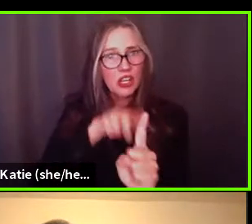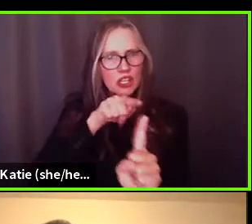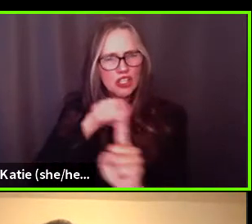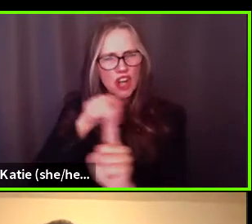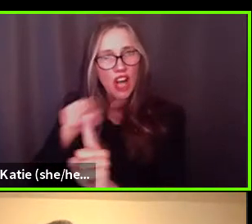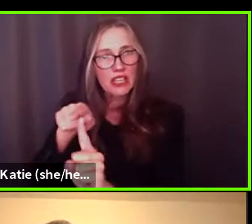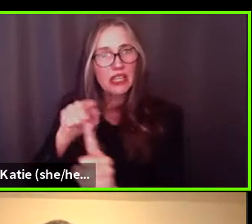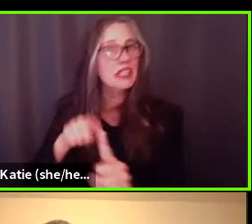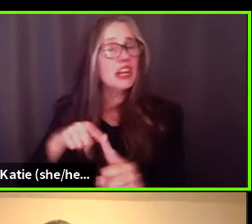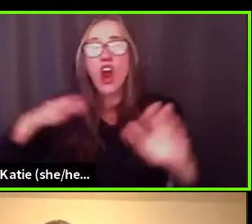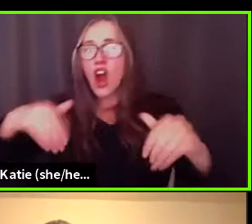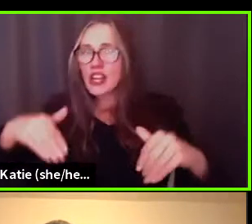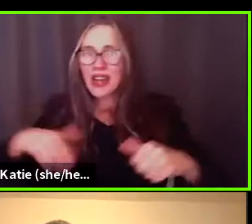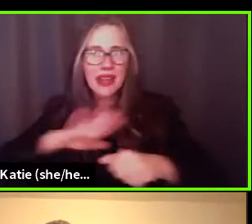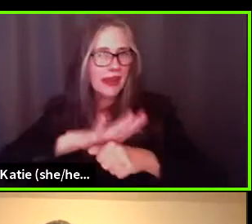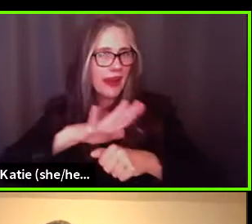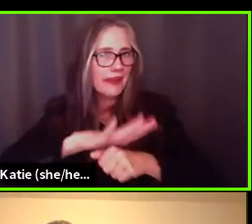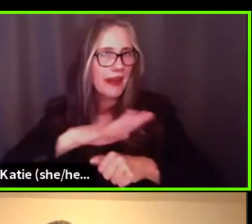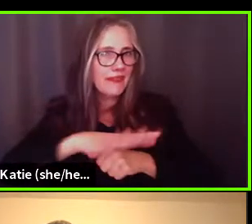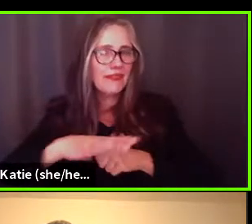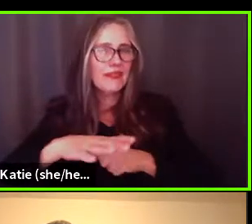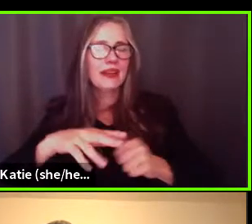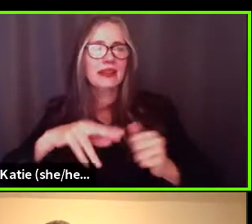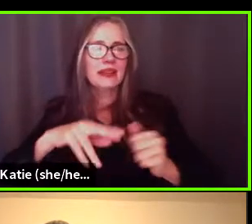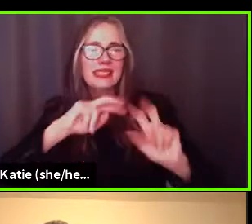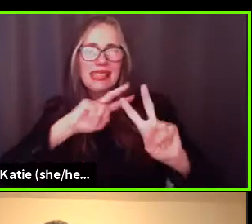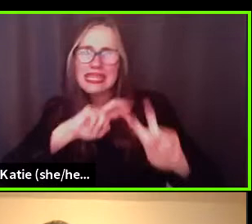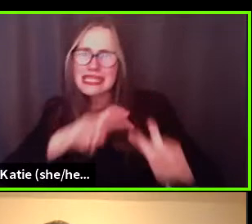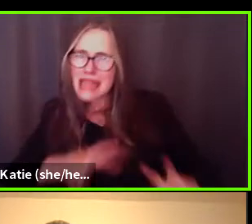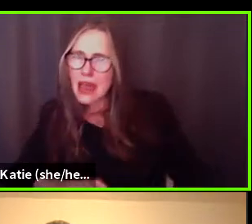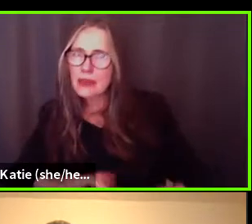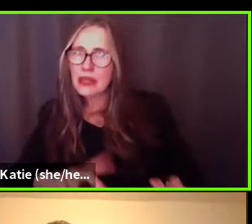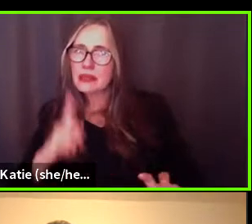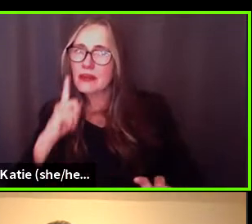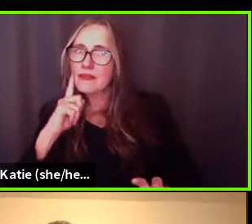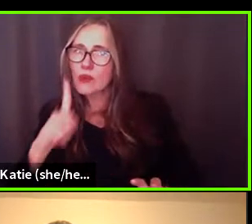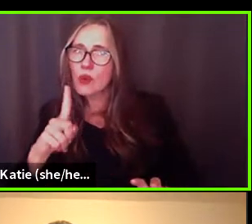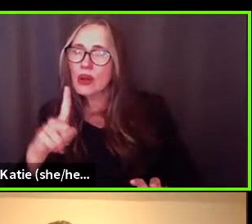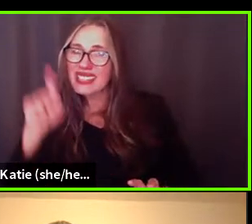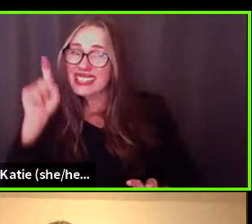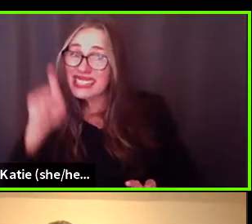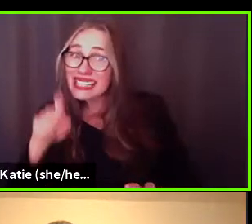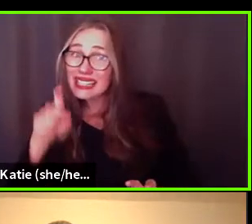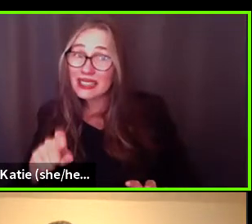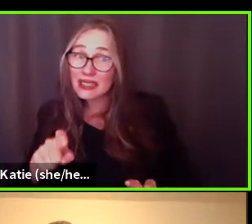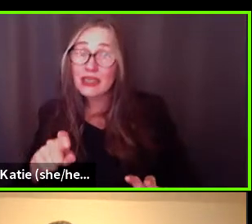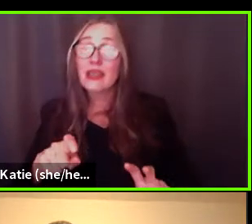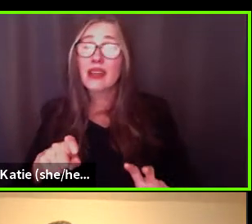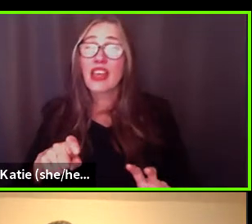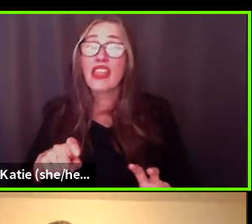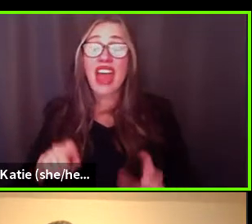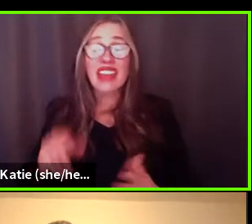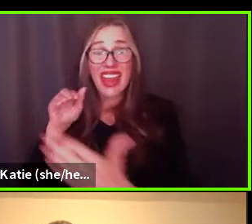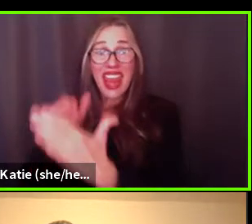under-examined in anti-eugenic work and that's an open question if you